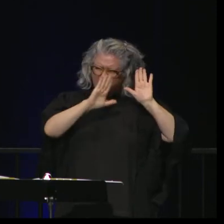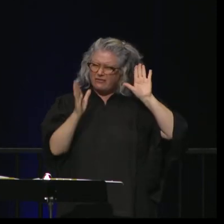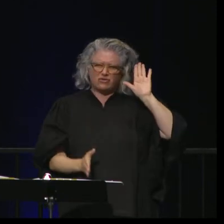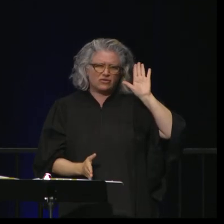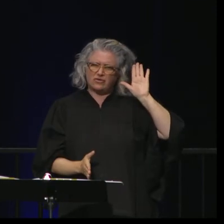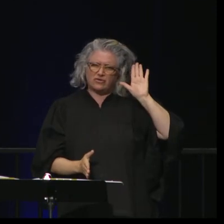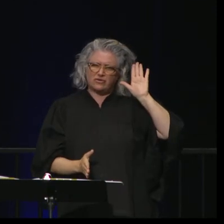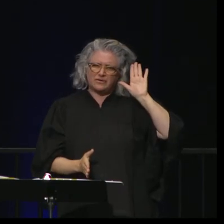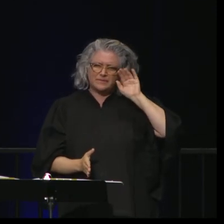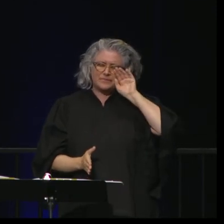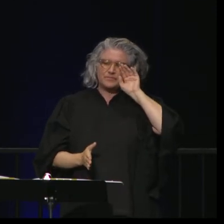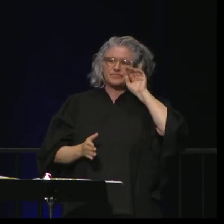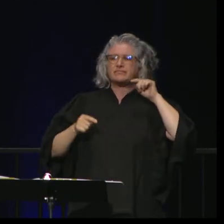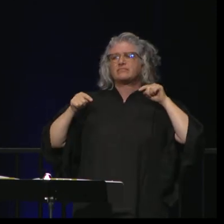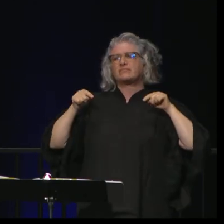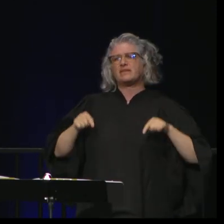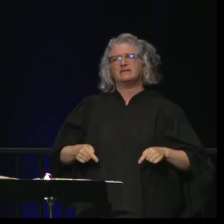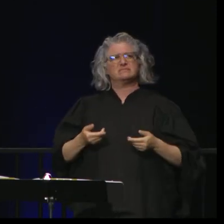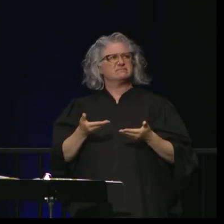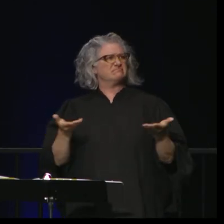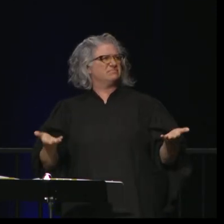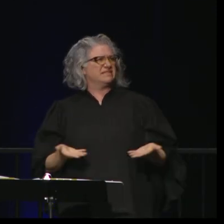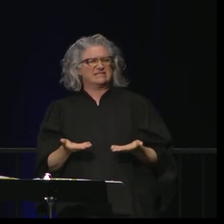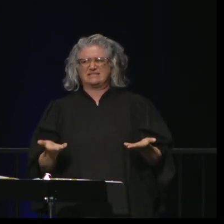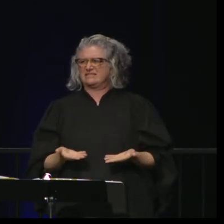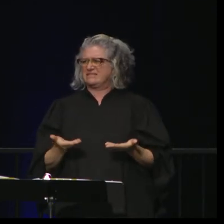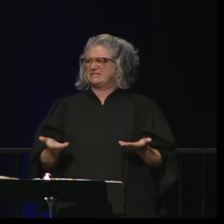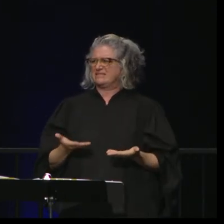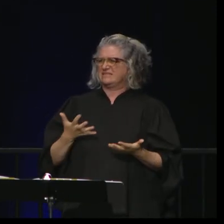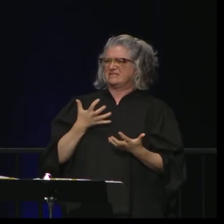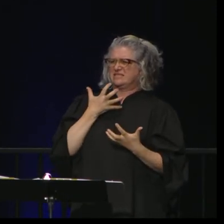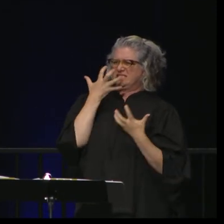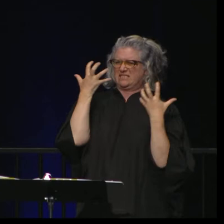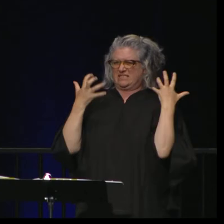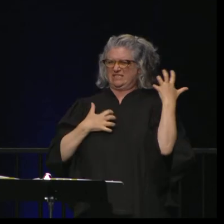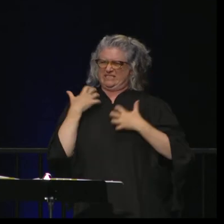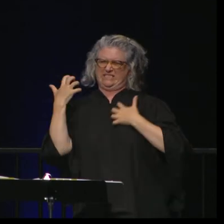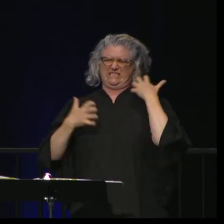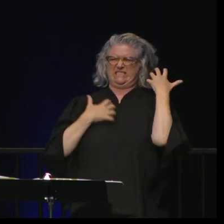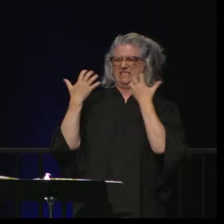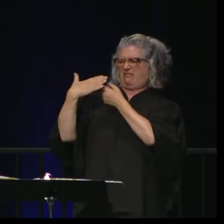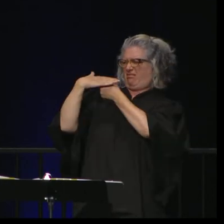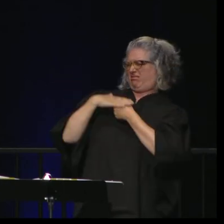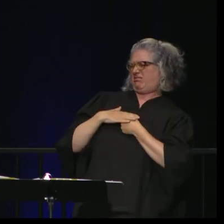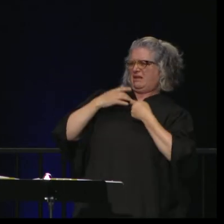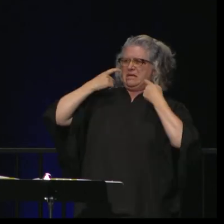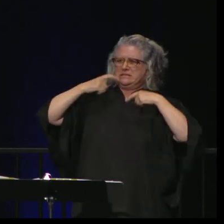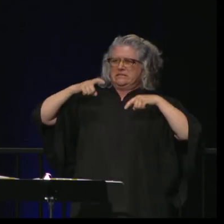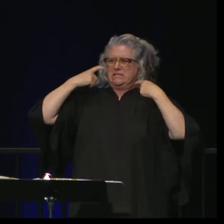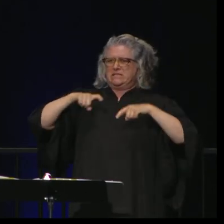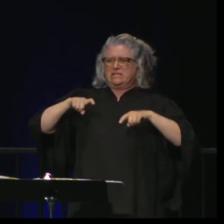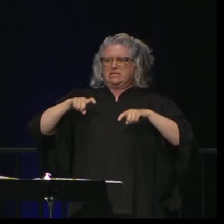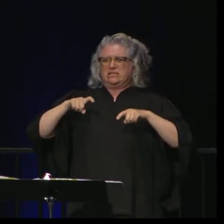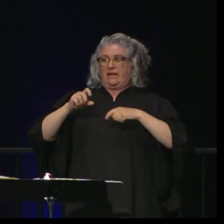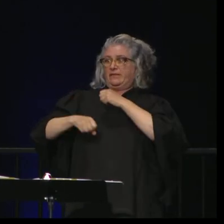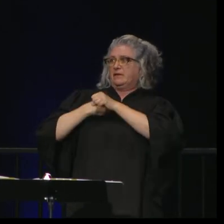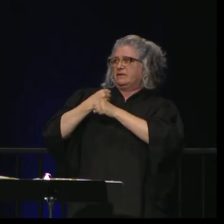Beyond this place of wrath and tears looms but the horror of the shade, and yet the menace of the